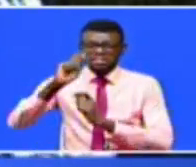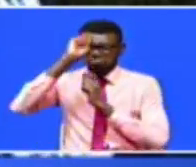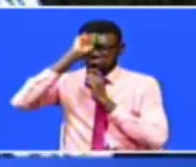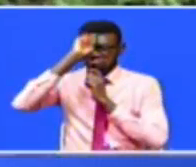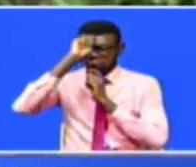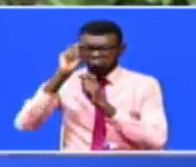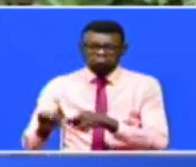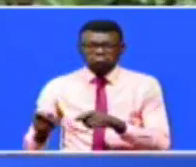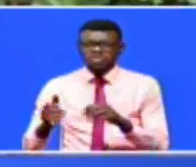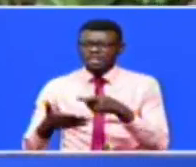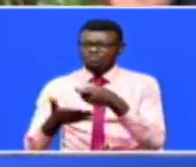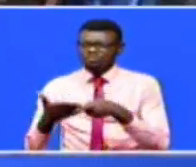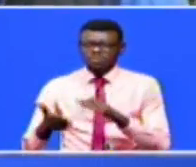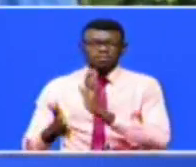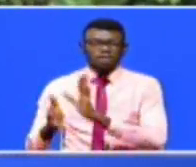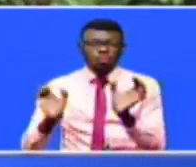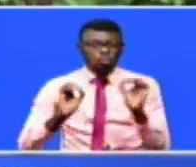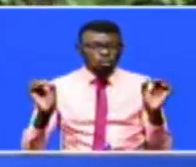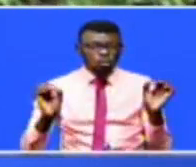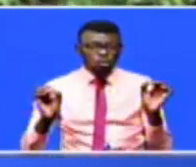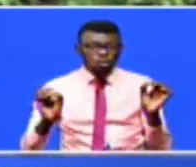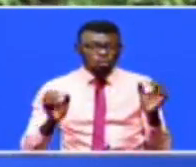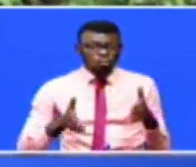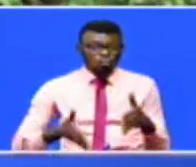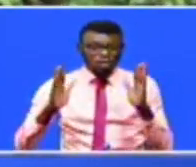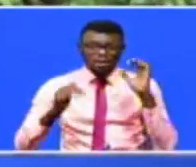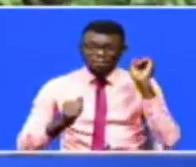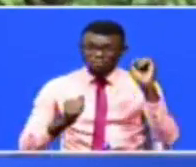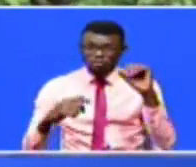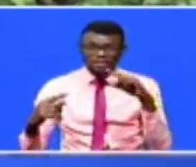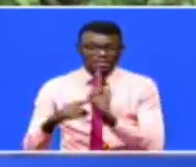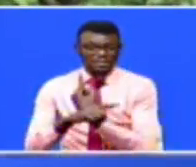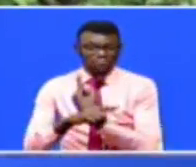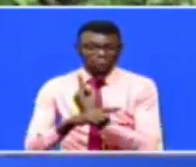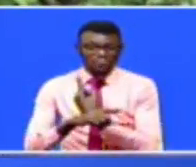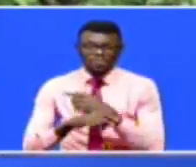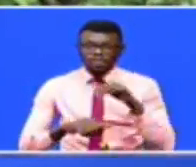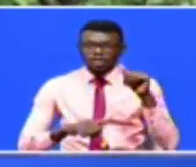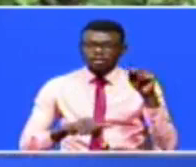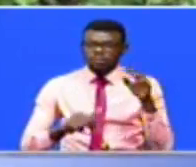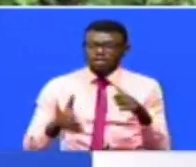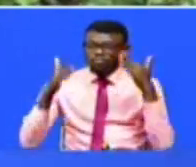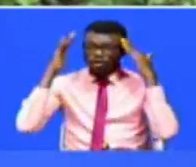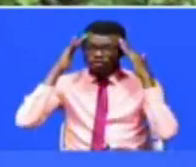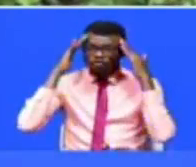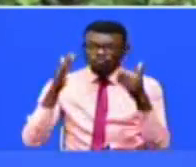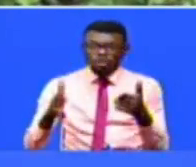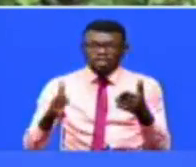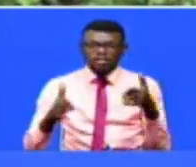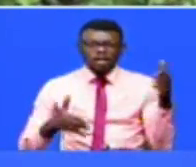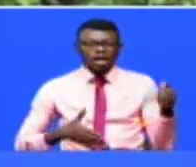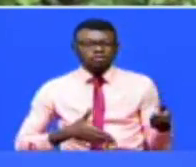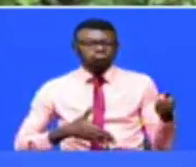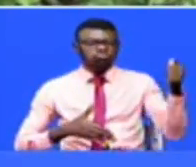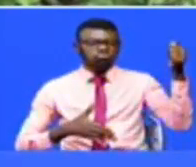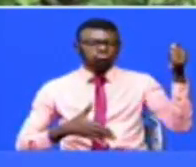what they sign up to. But the political dimension, ANC, we are focused on branding Musalia